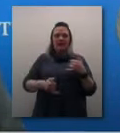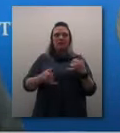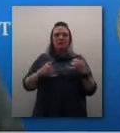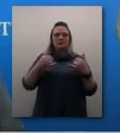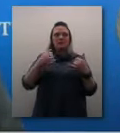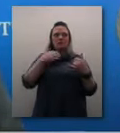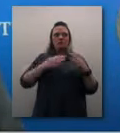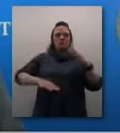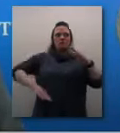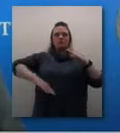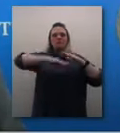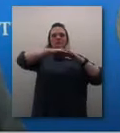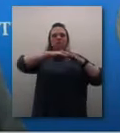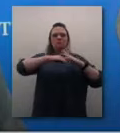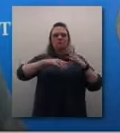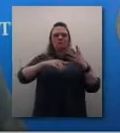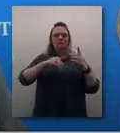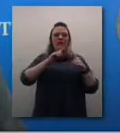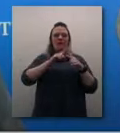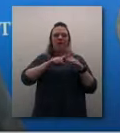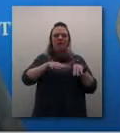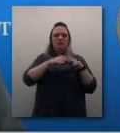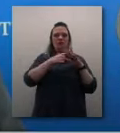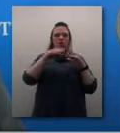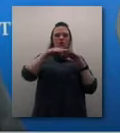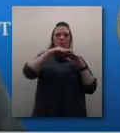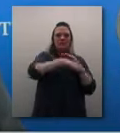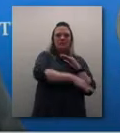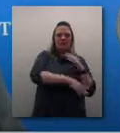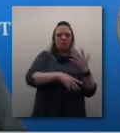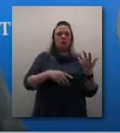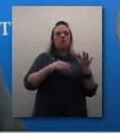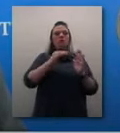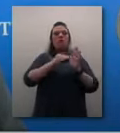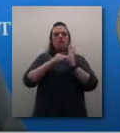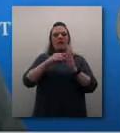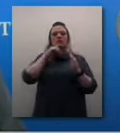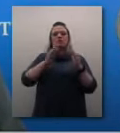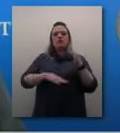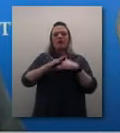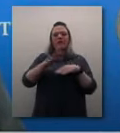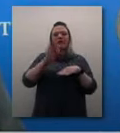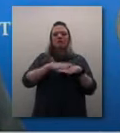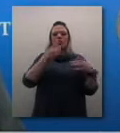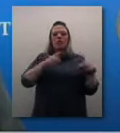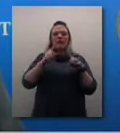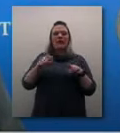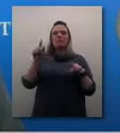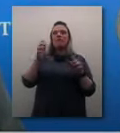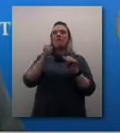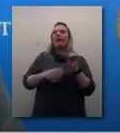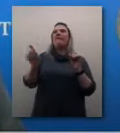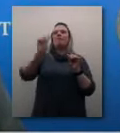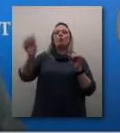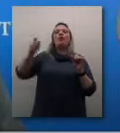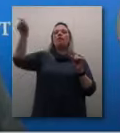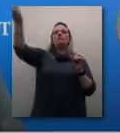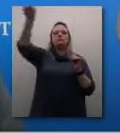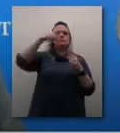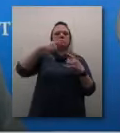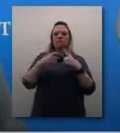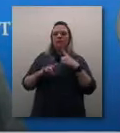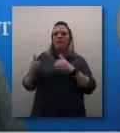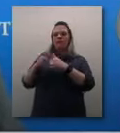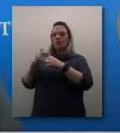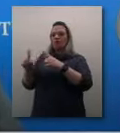on the downward trend. The models are all based on what happened elsewhere, how long it took from the first positive case to